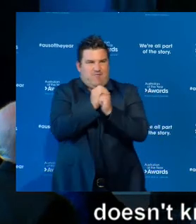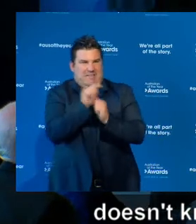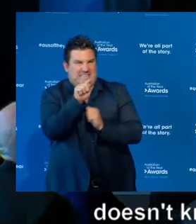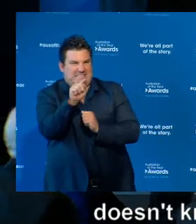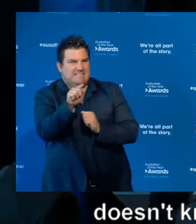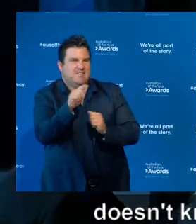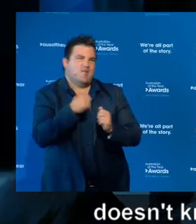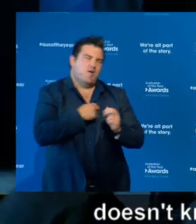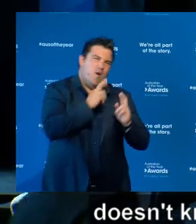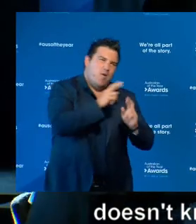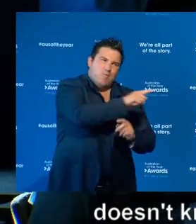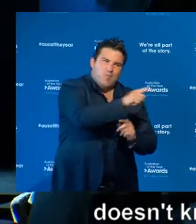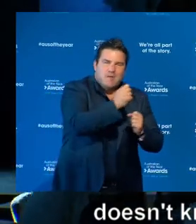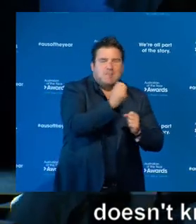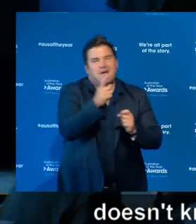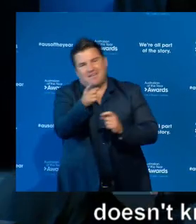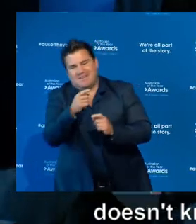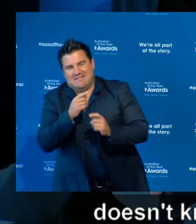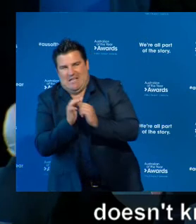So,